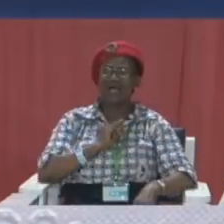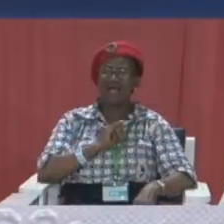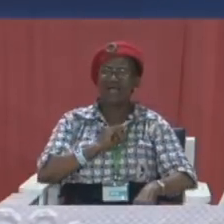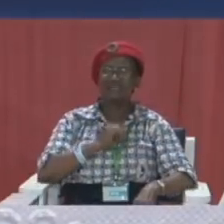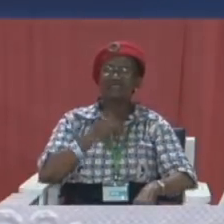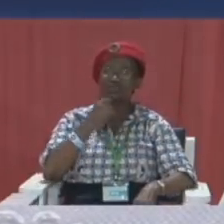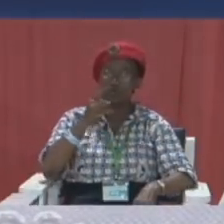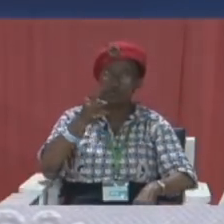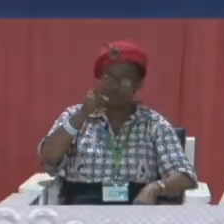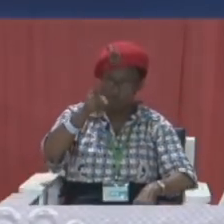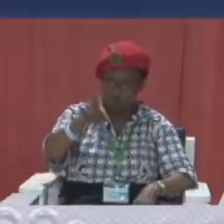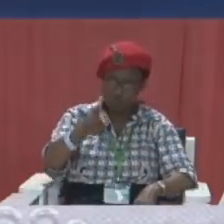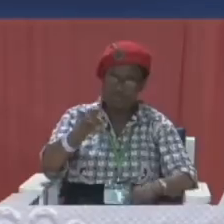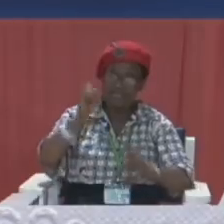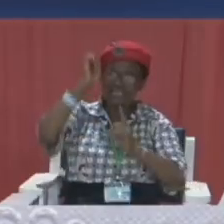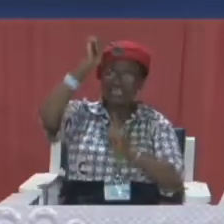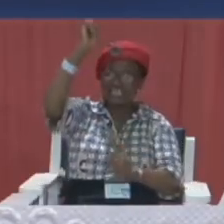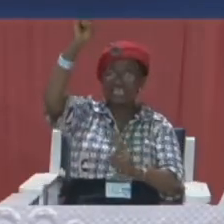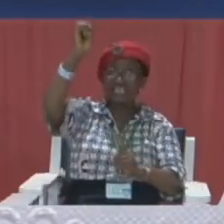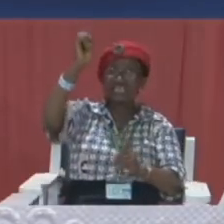some childish things.